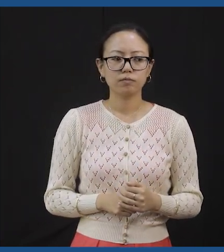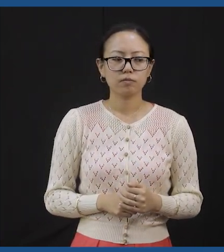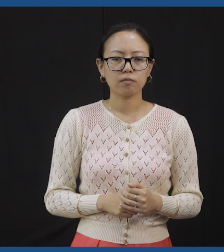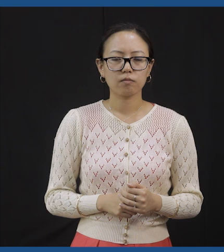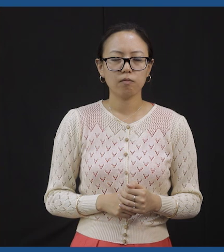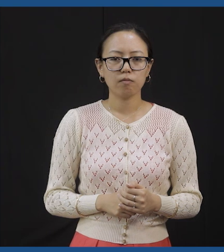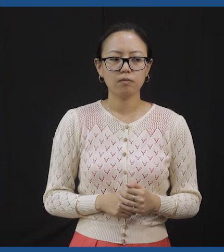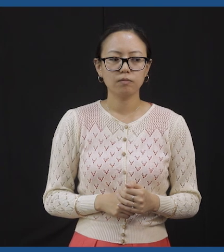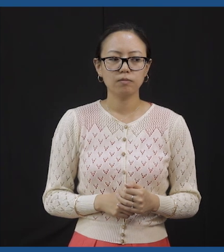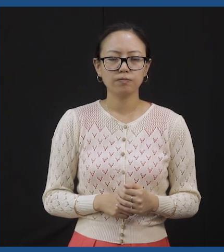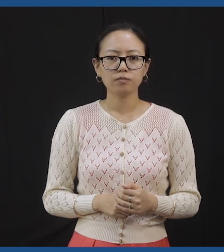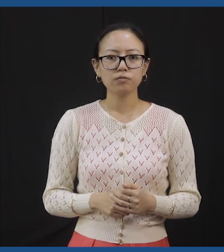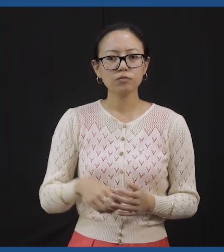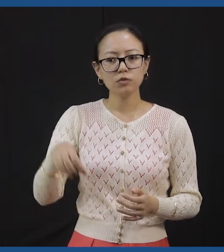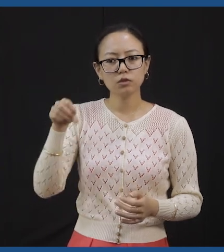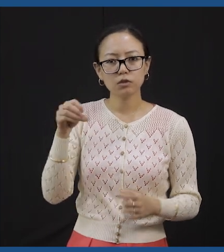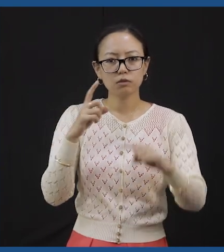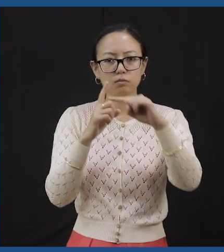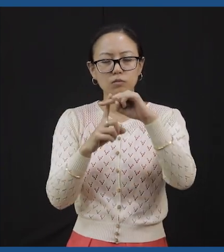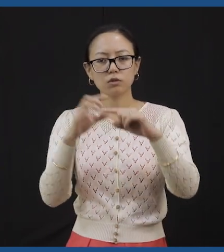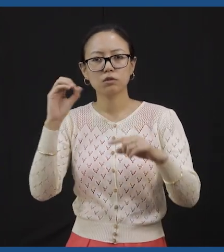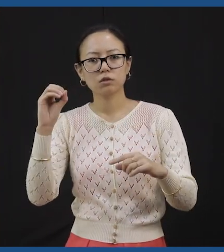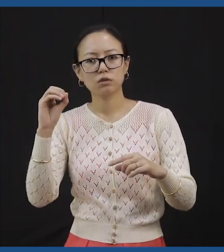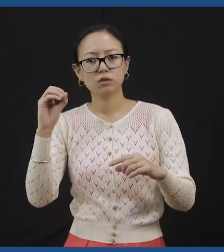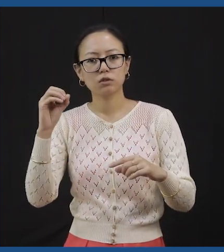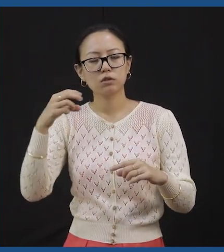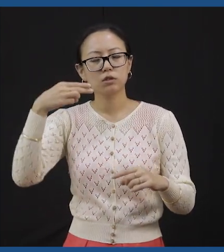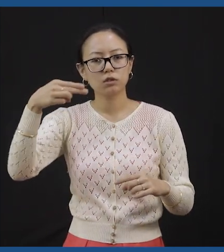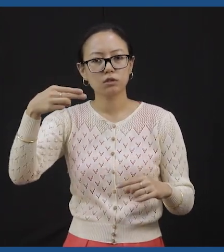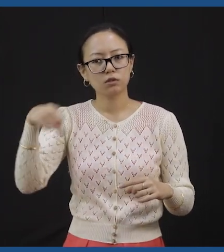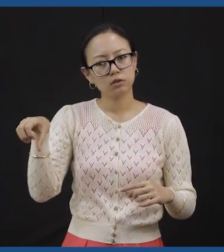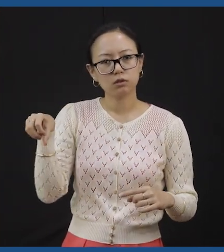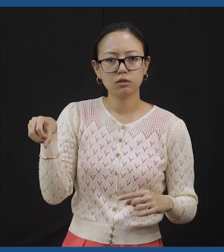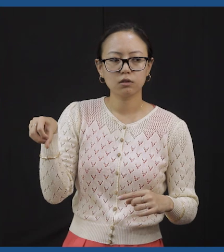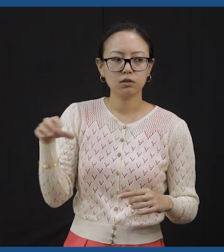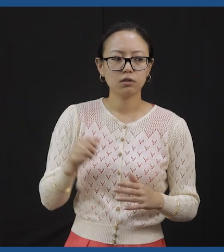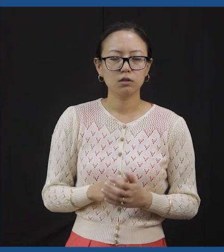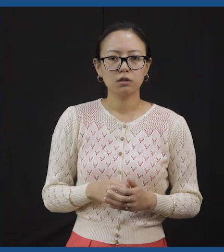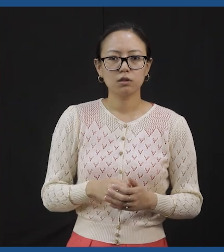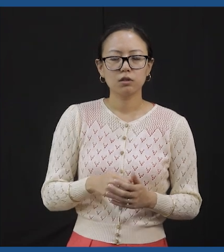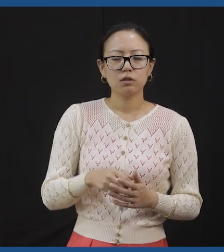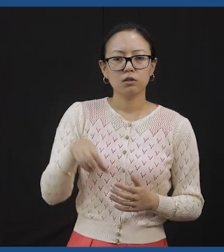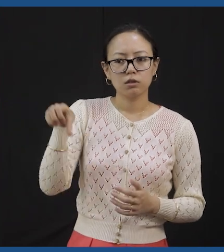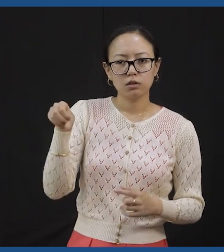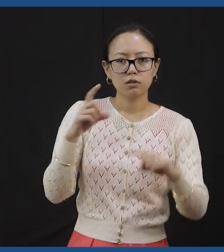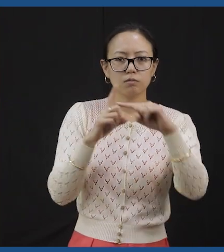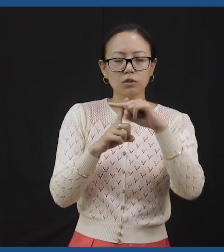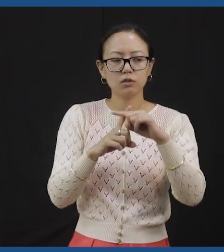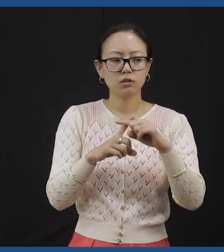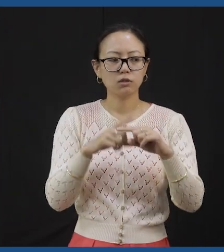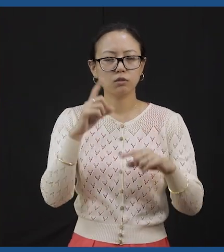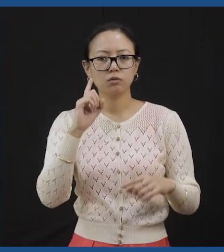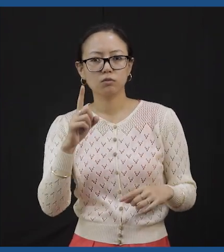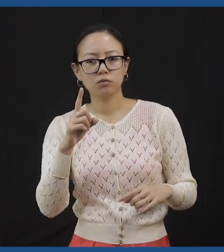two numbers. So now 9 plus 0 is 9. 9 plus 1 is 10, which